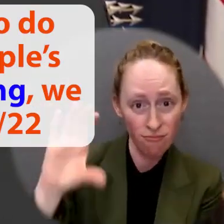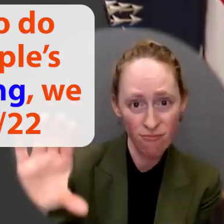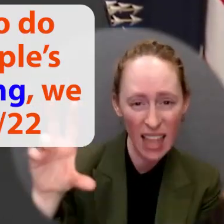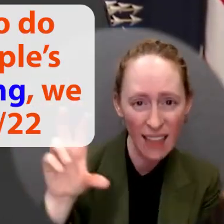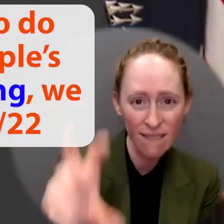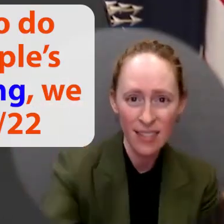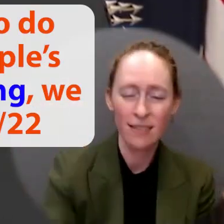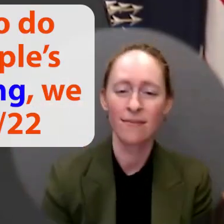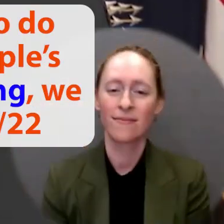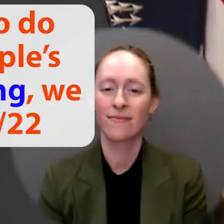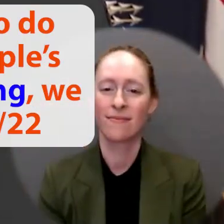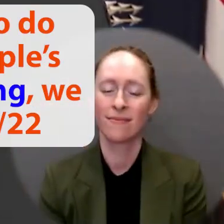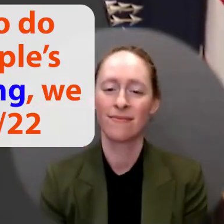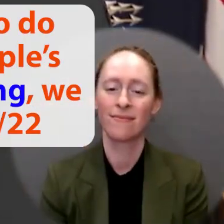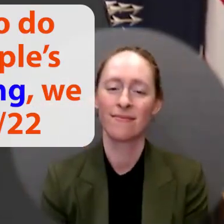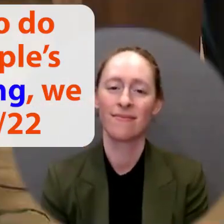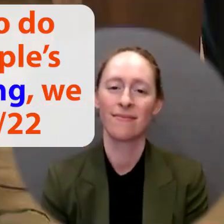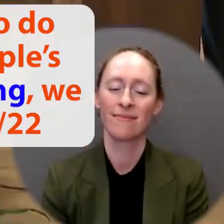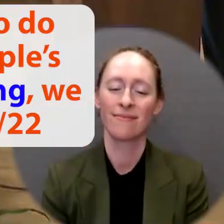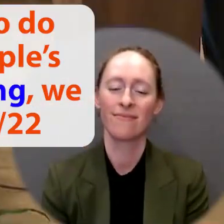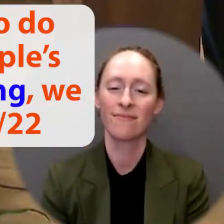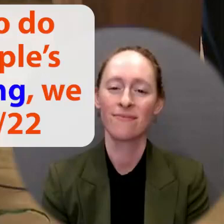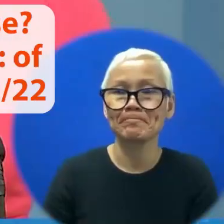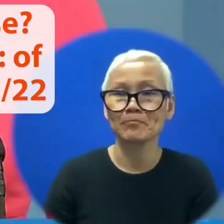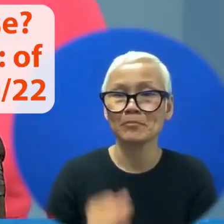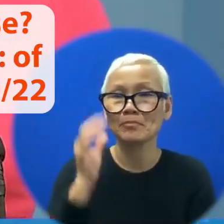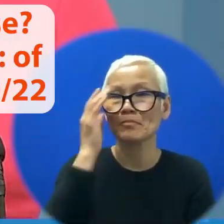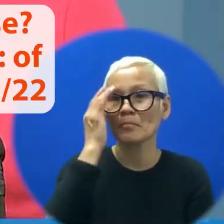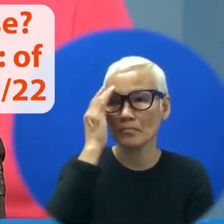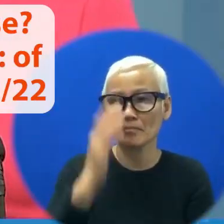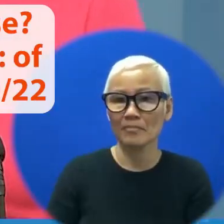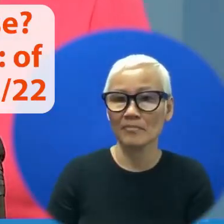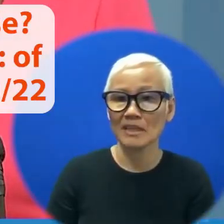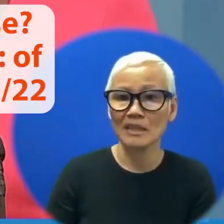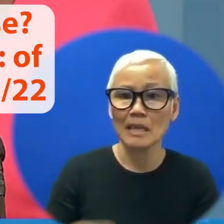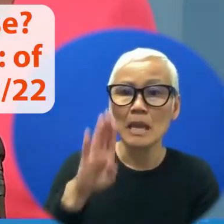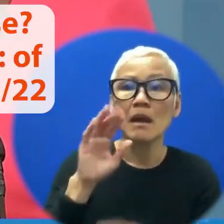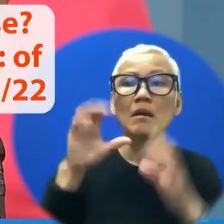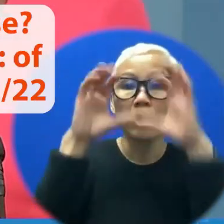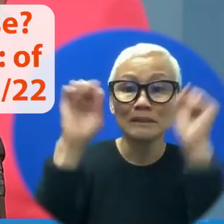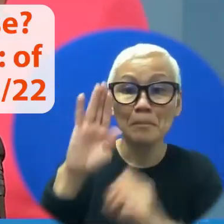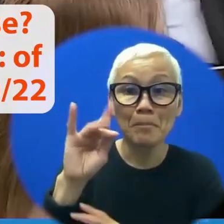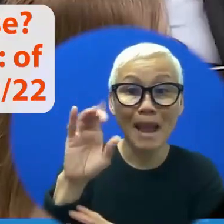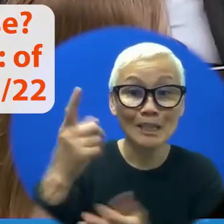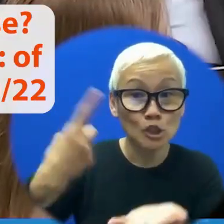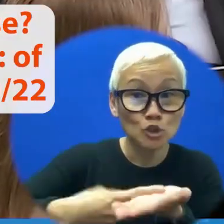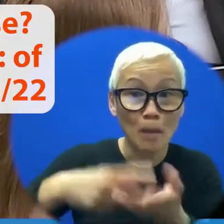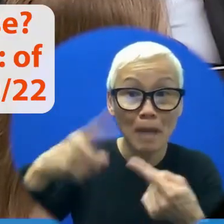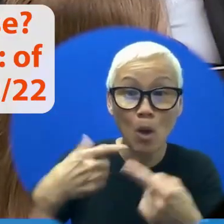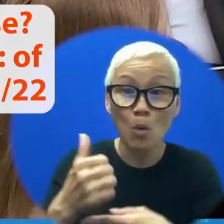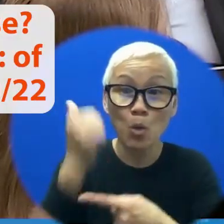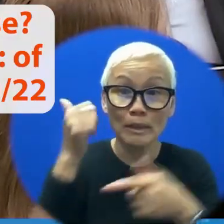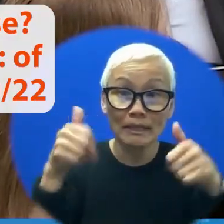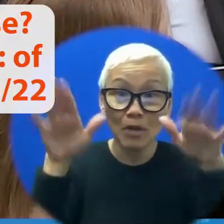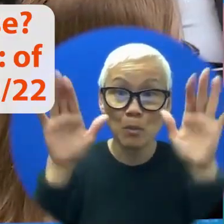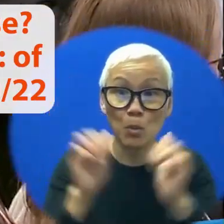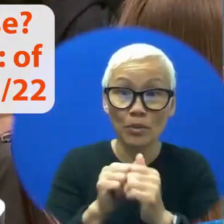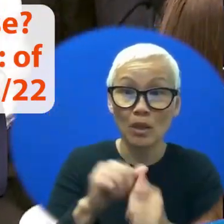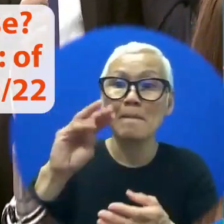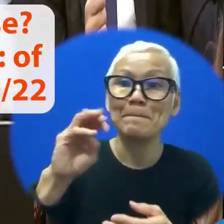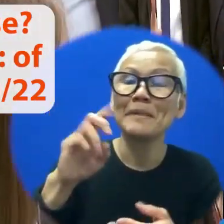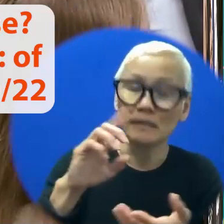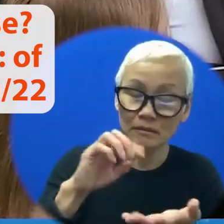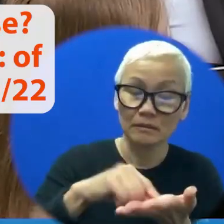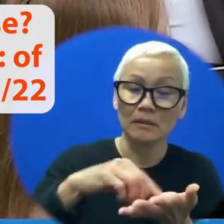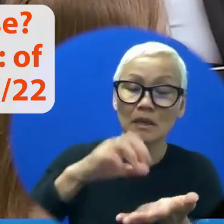the entire money we spend on Amtrak to begin with. President Biden yesterday drew some red lines on issues where he will not compromise with